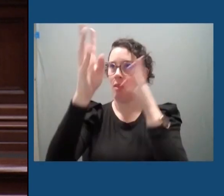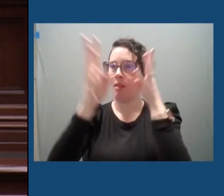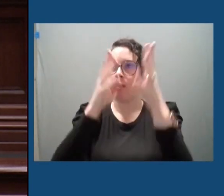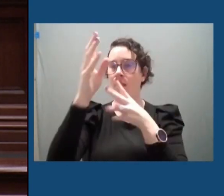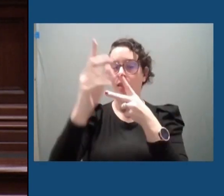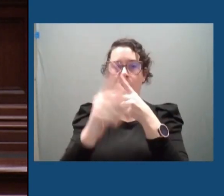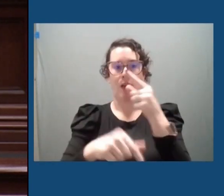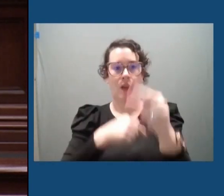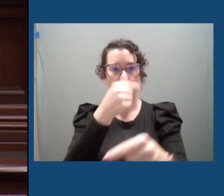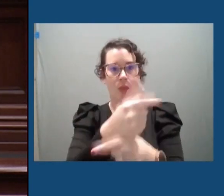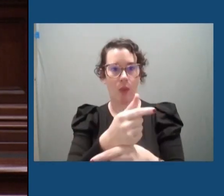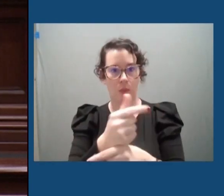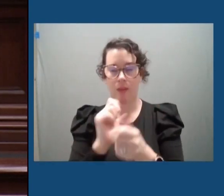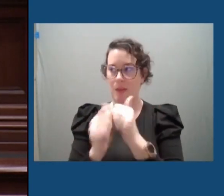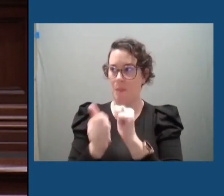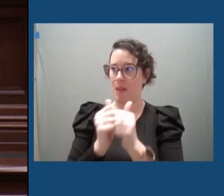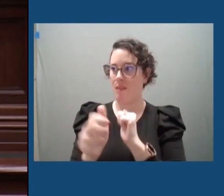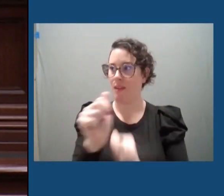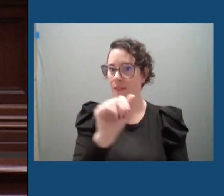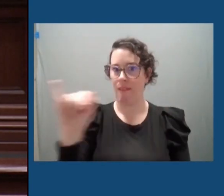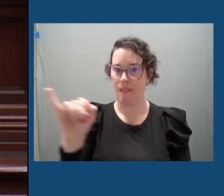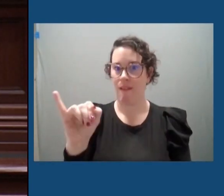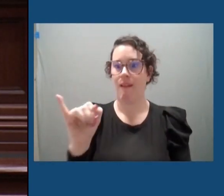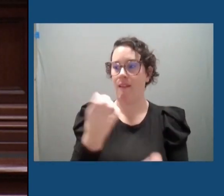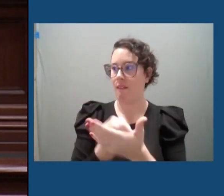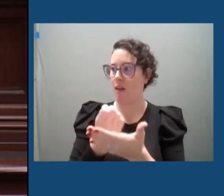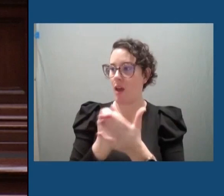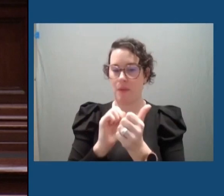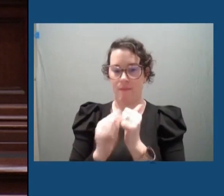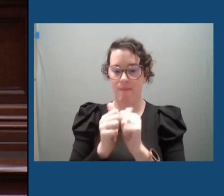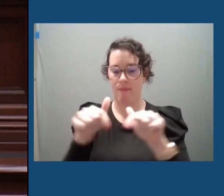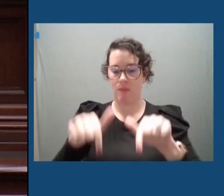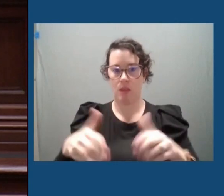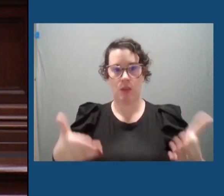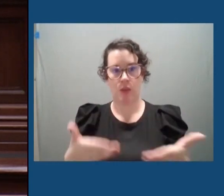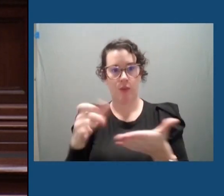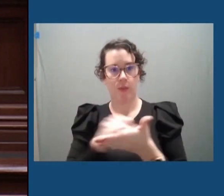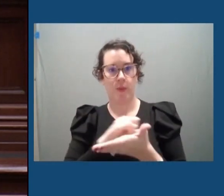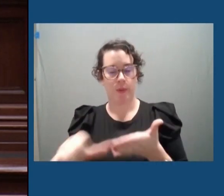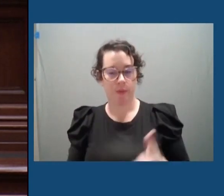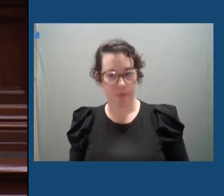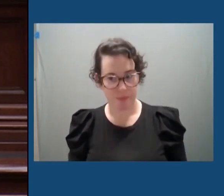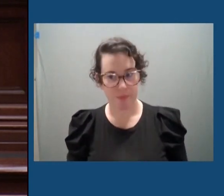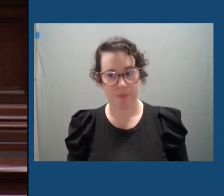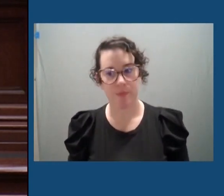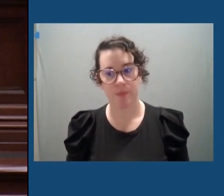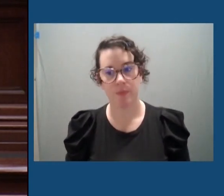competitive AI-driven economy created right here in New York.